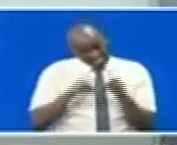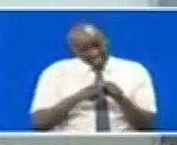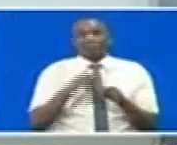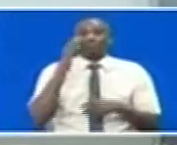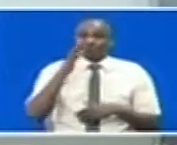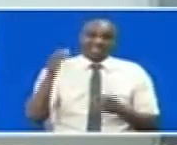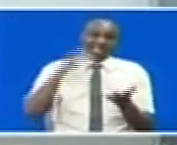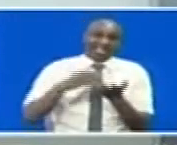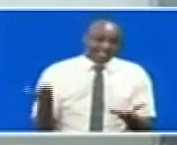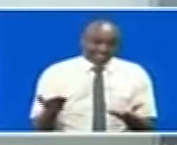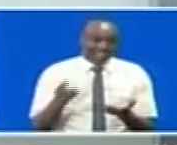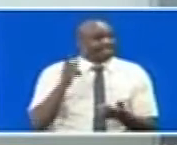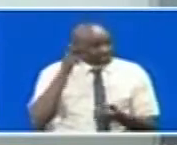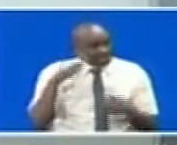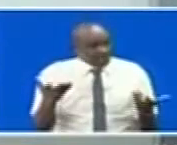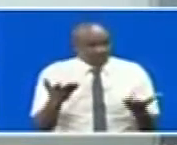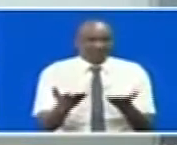Nation address. Take a listen.